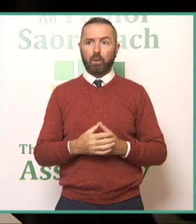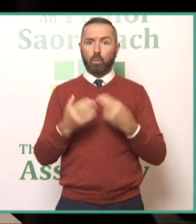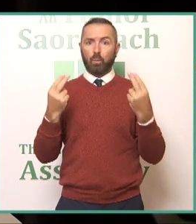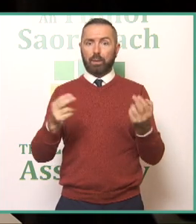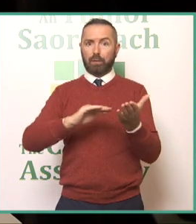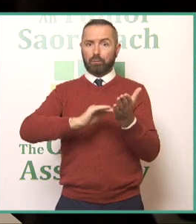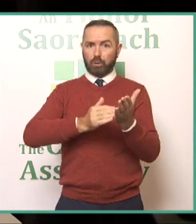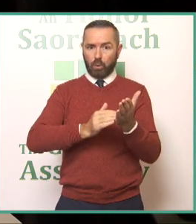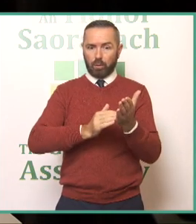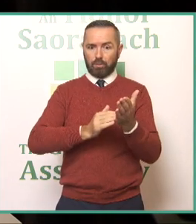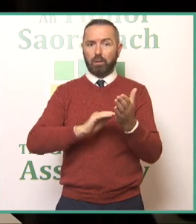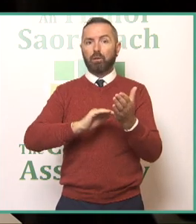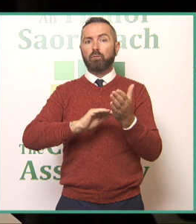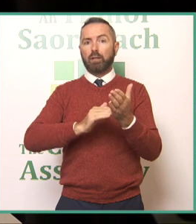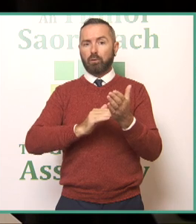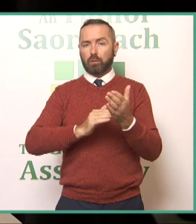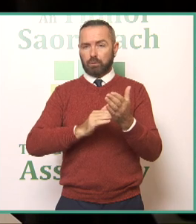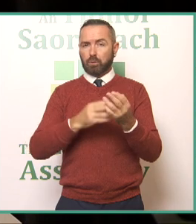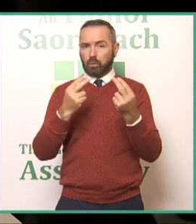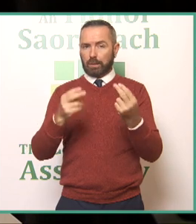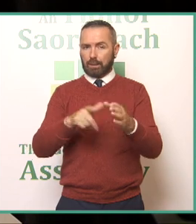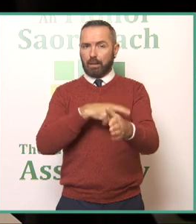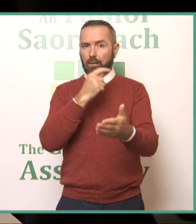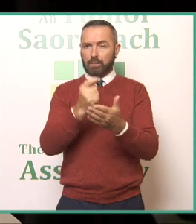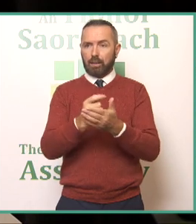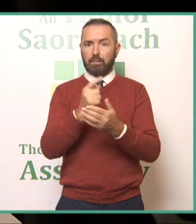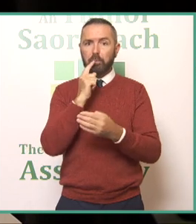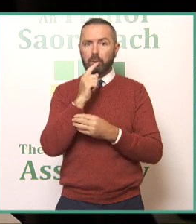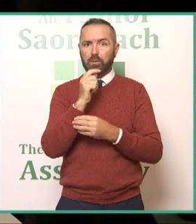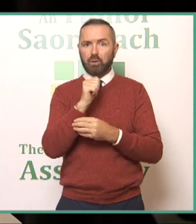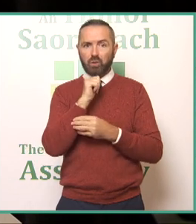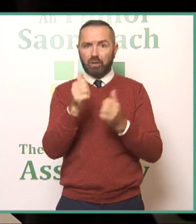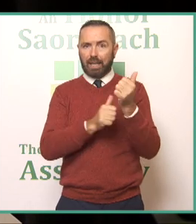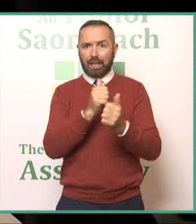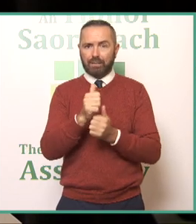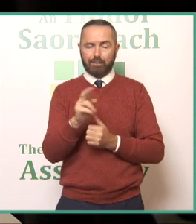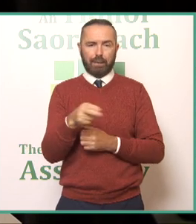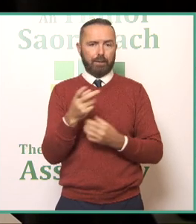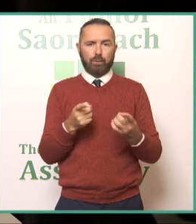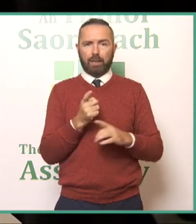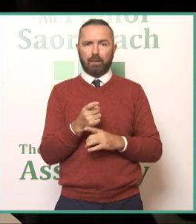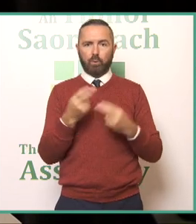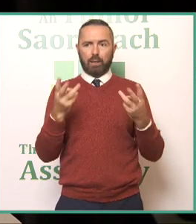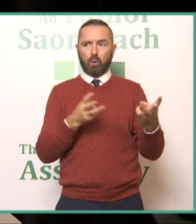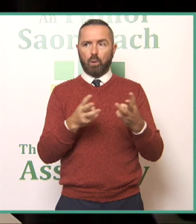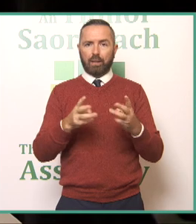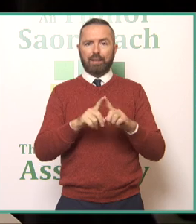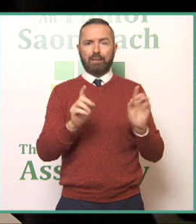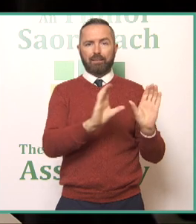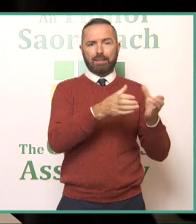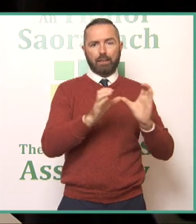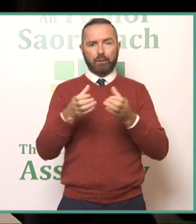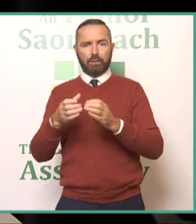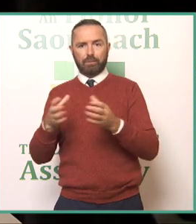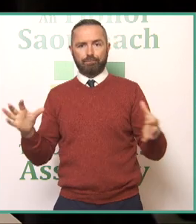and restoration takes time. But inaction is not an option, and it requires working across sectors.